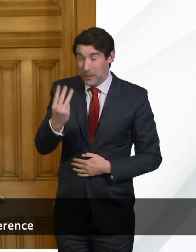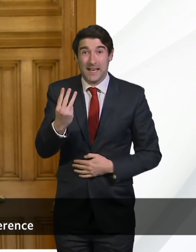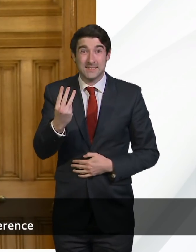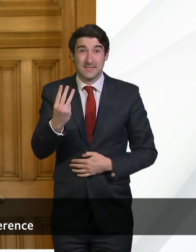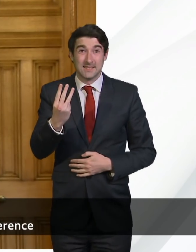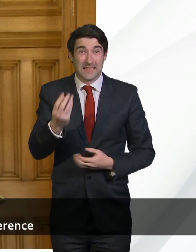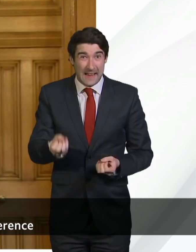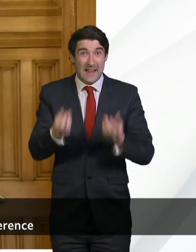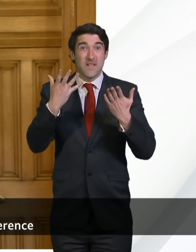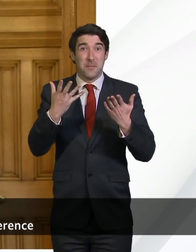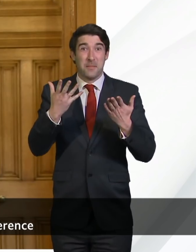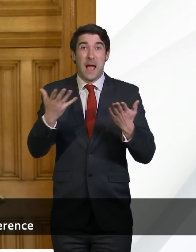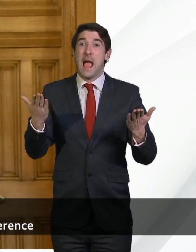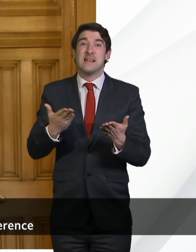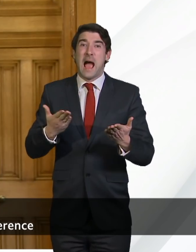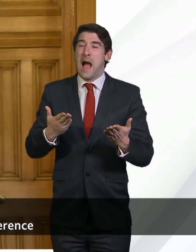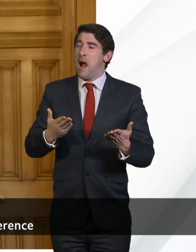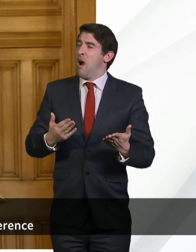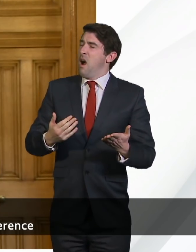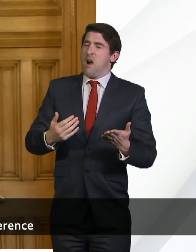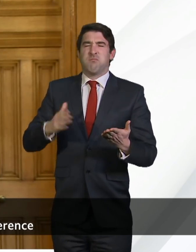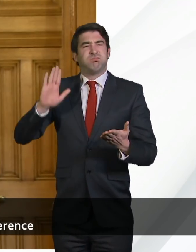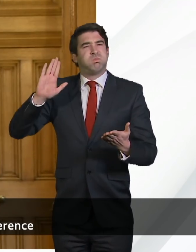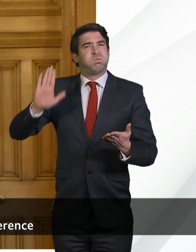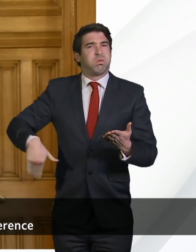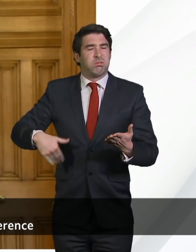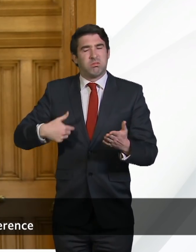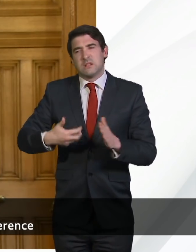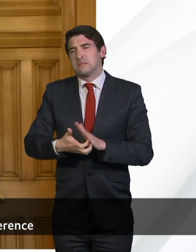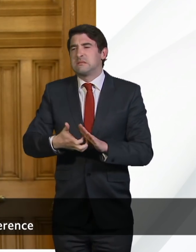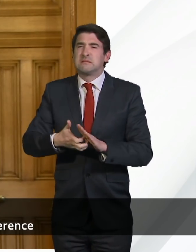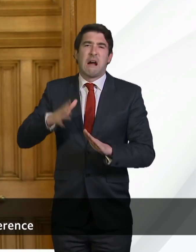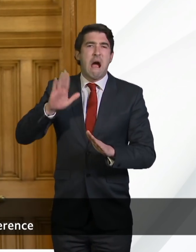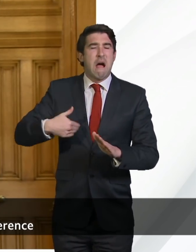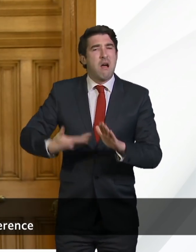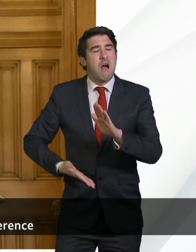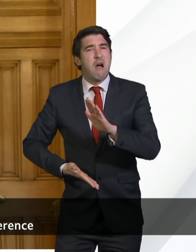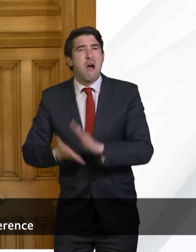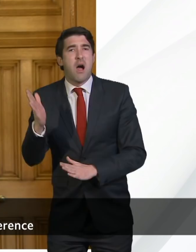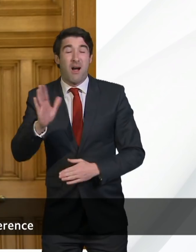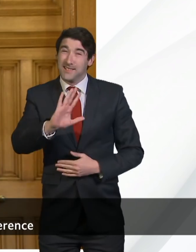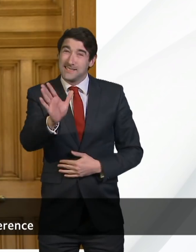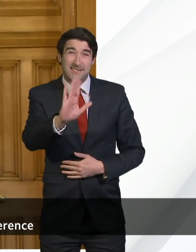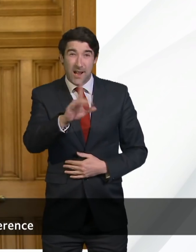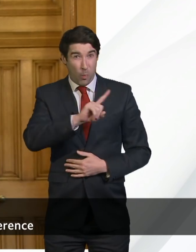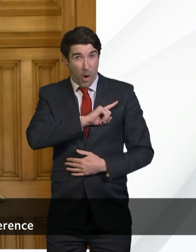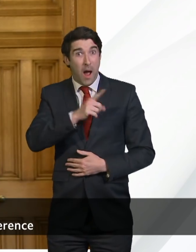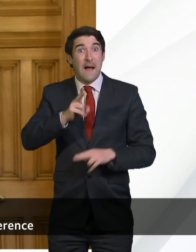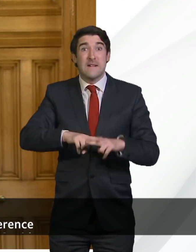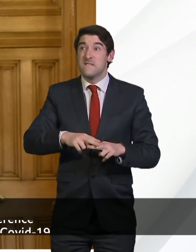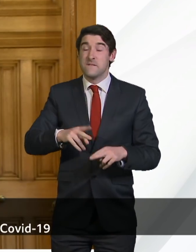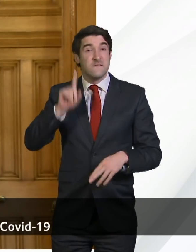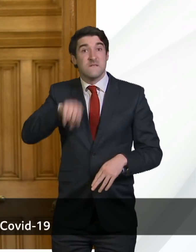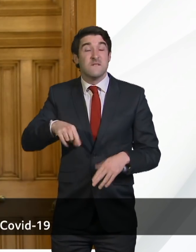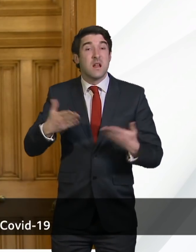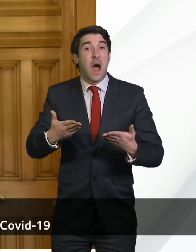now. Let's not undo the gains we've made. Let's not waste the sacrifices so many people have made. We